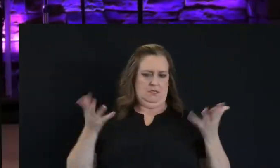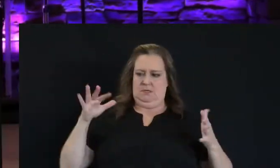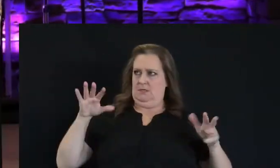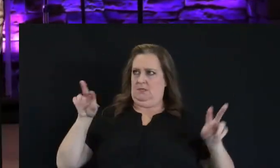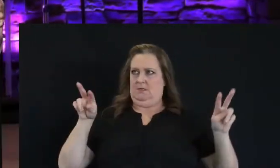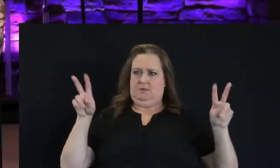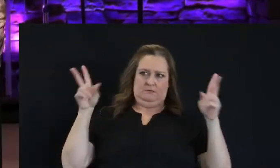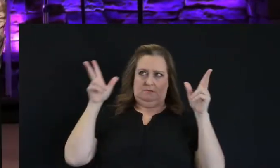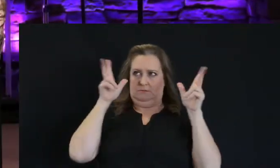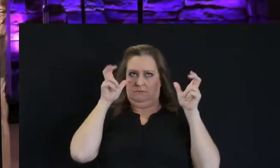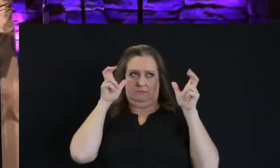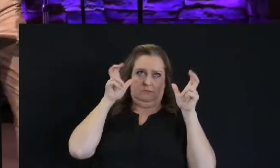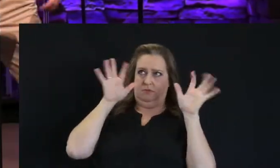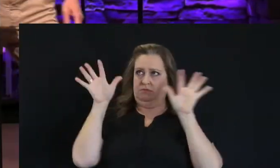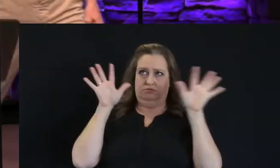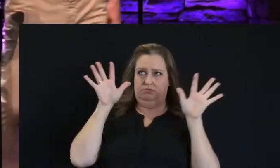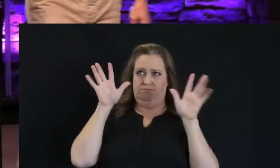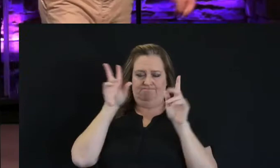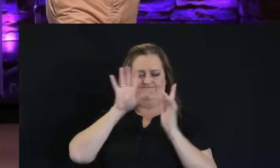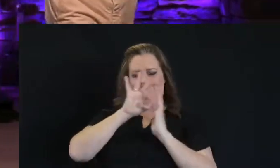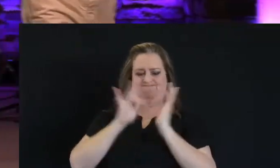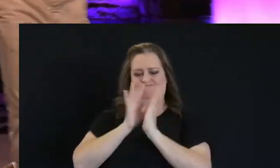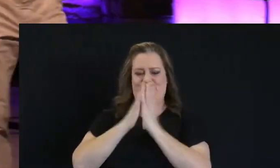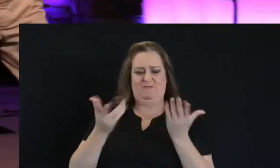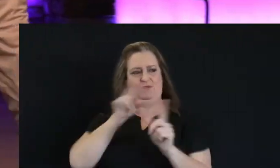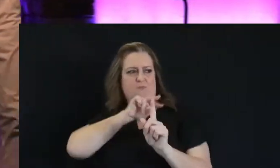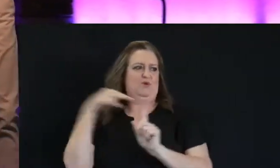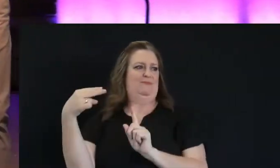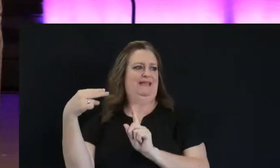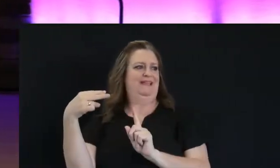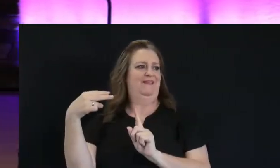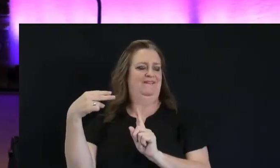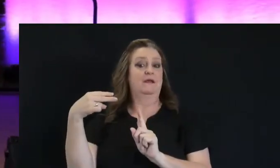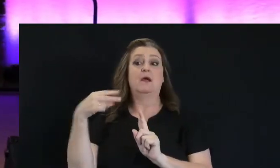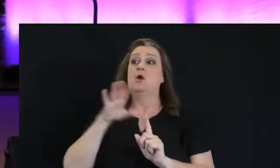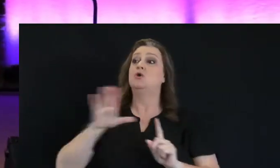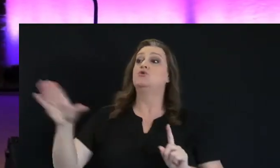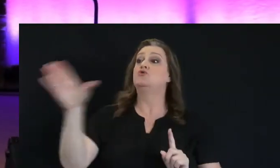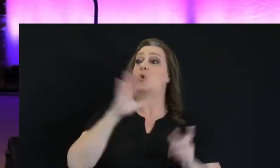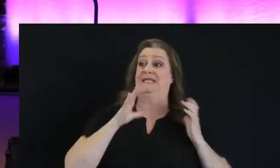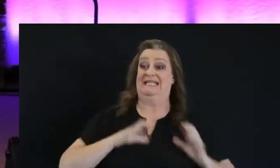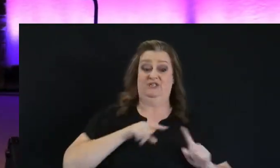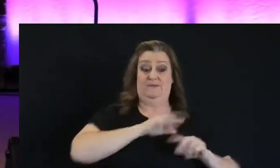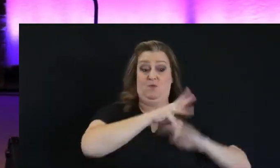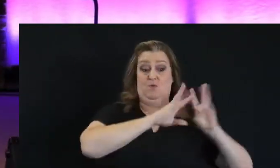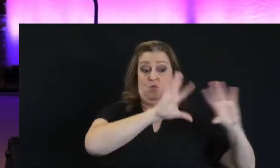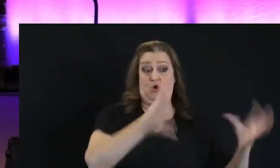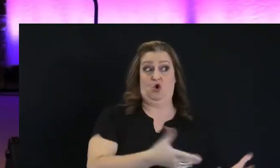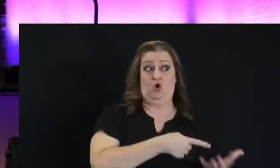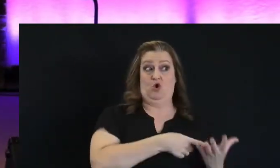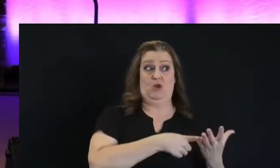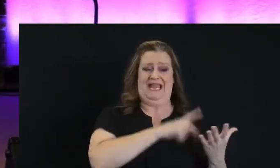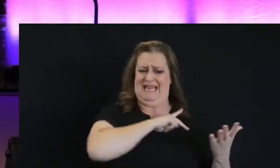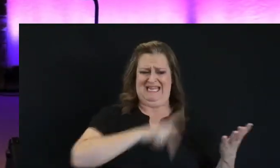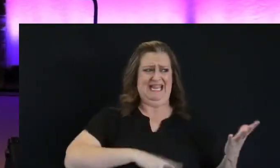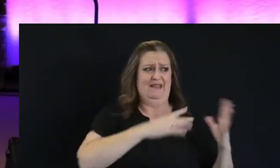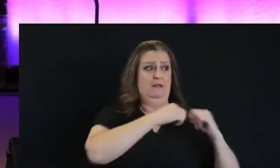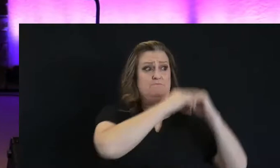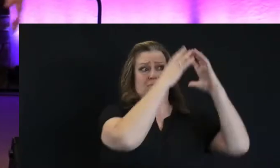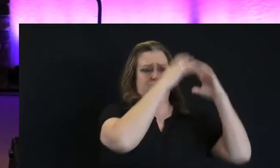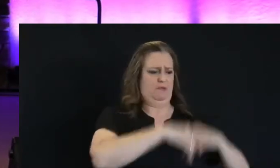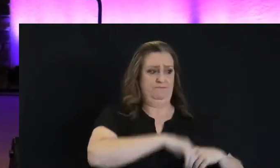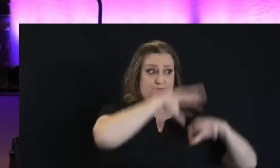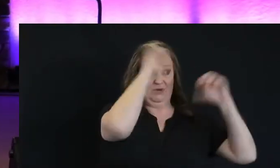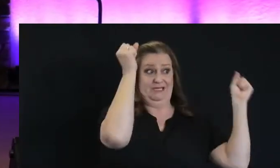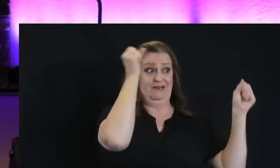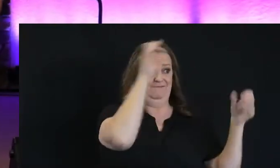biblical perspective. Look at everything from a biblical perspective. Folks, your citizenship is not in this world. Kingdoms come, kingdoms go. Presidents come,